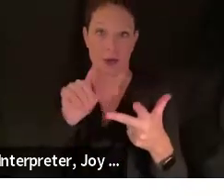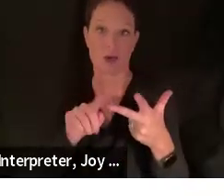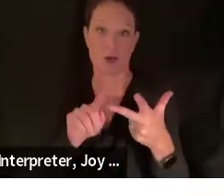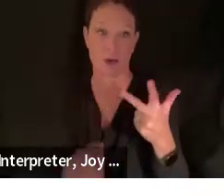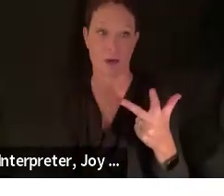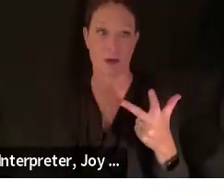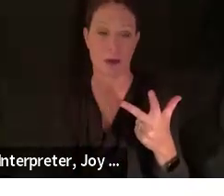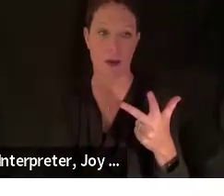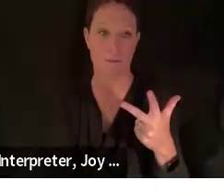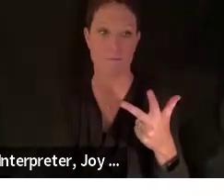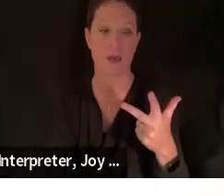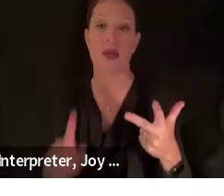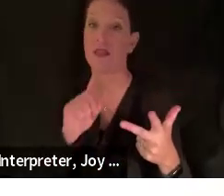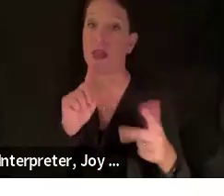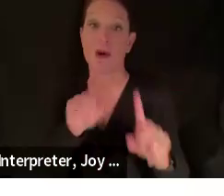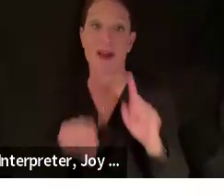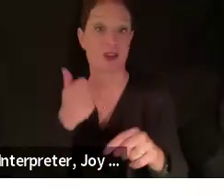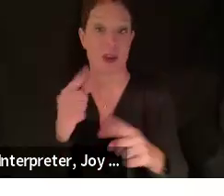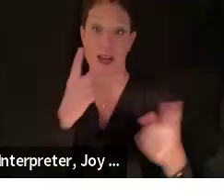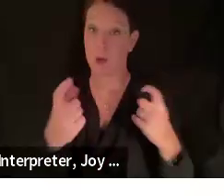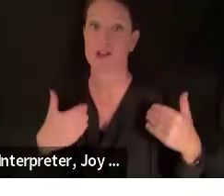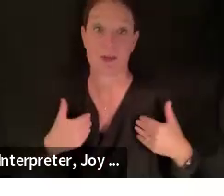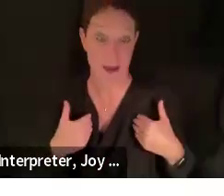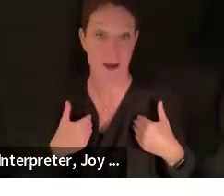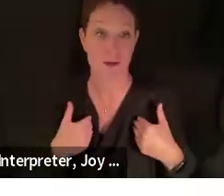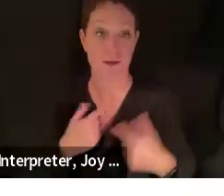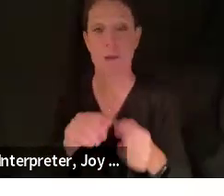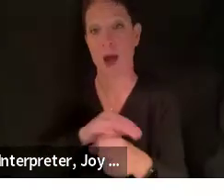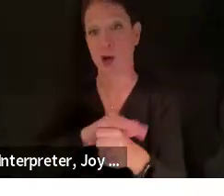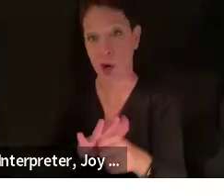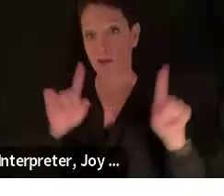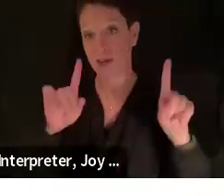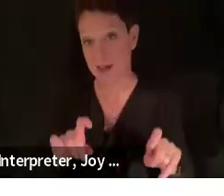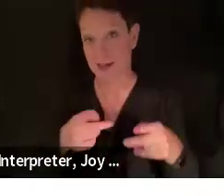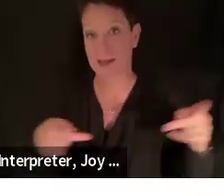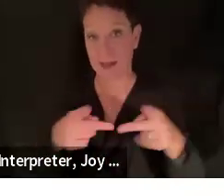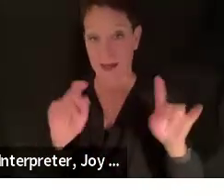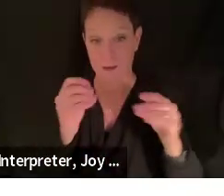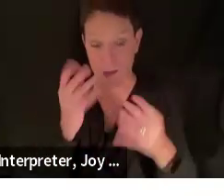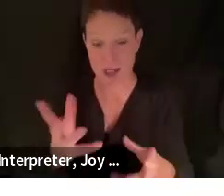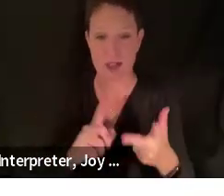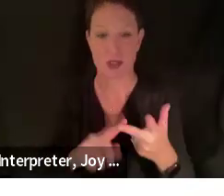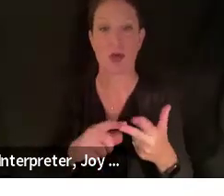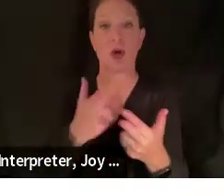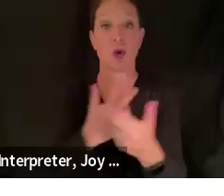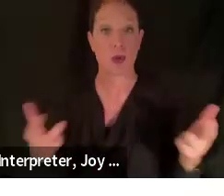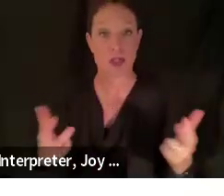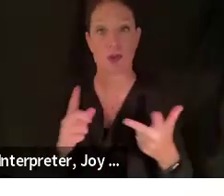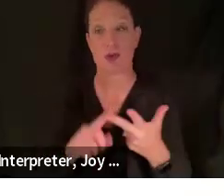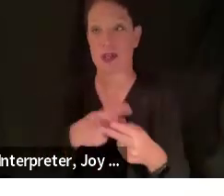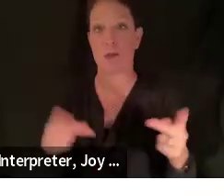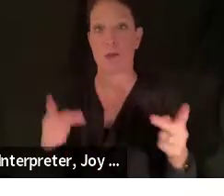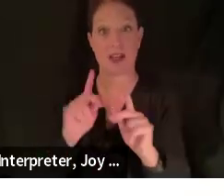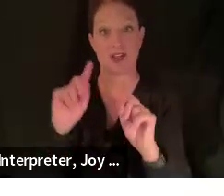The PDPH call center will answer any questions you may have about COVID-19 testing site information, resources, and places